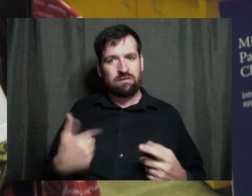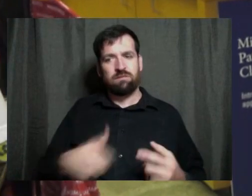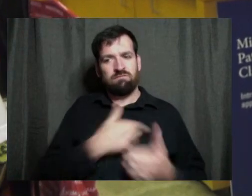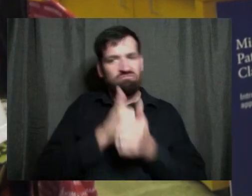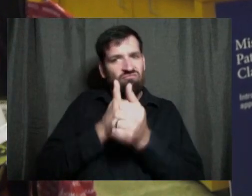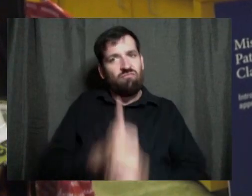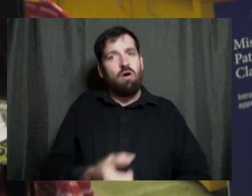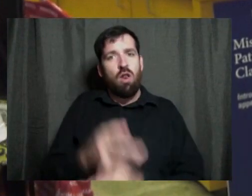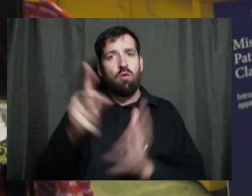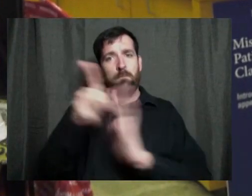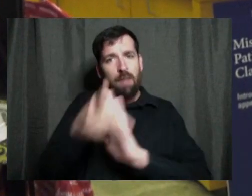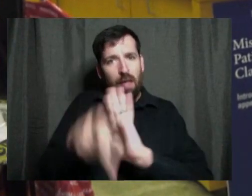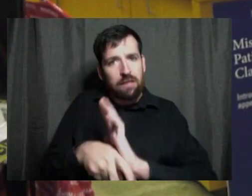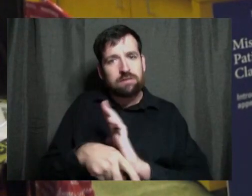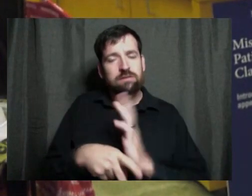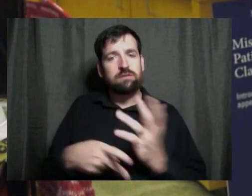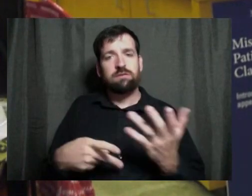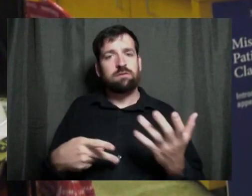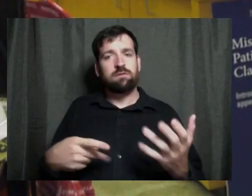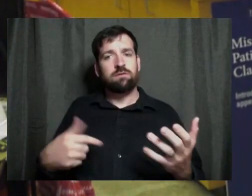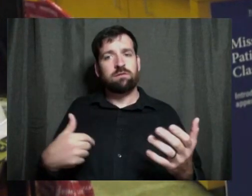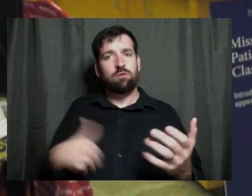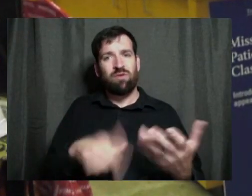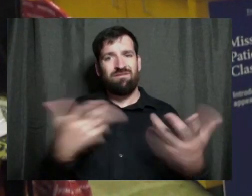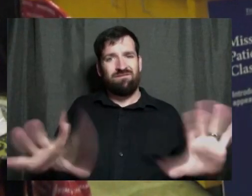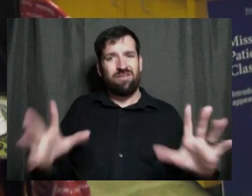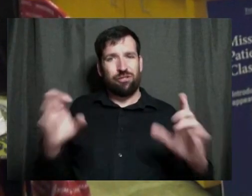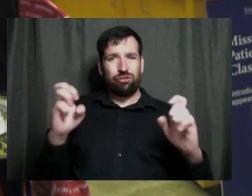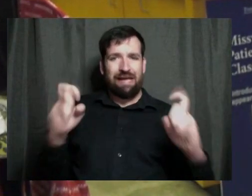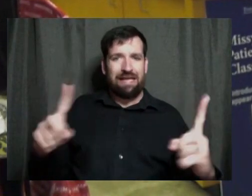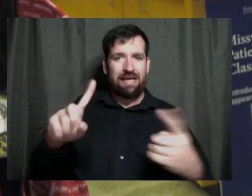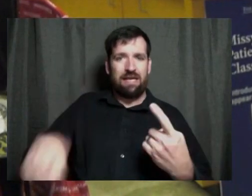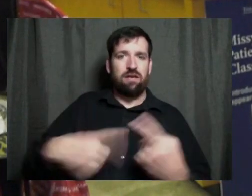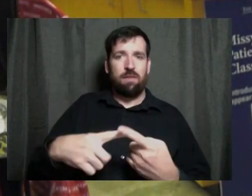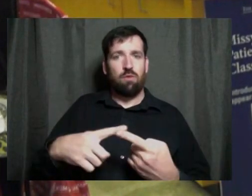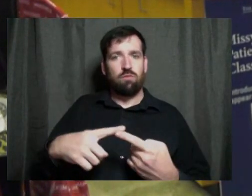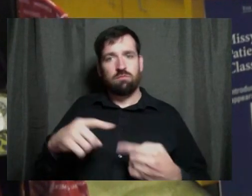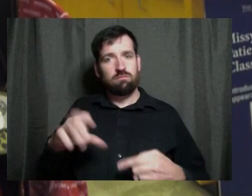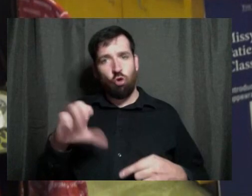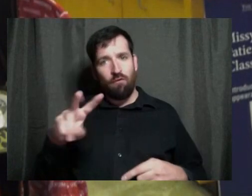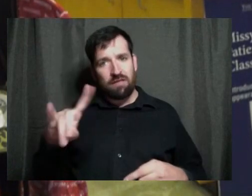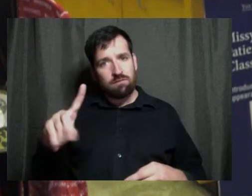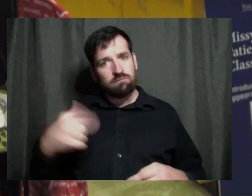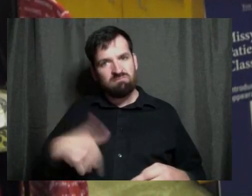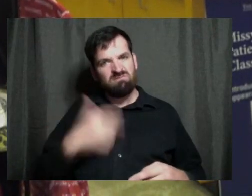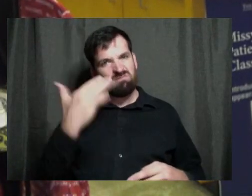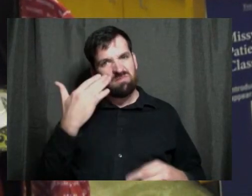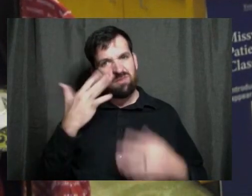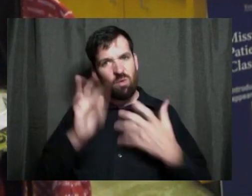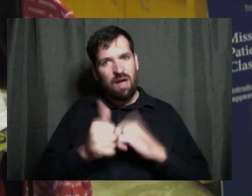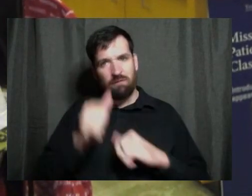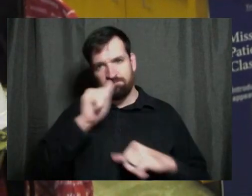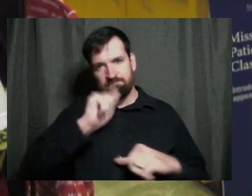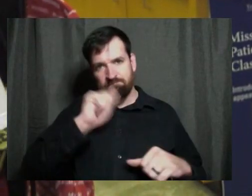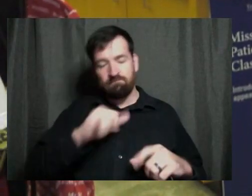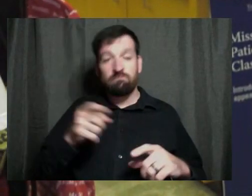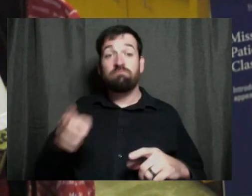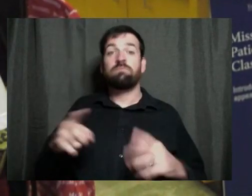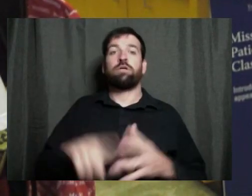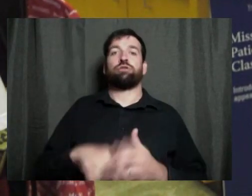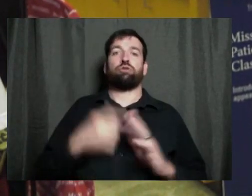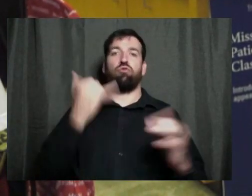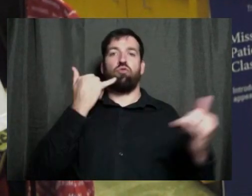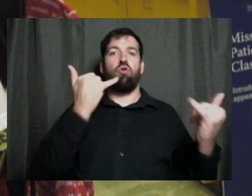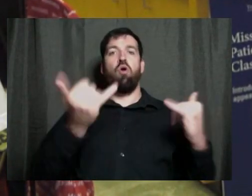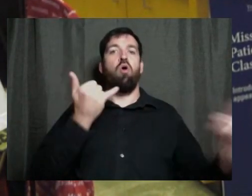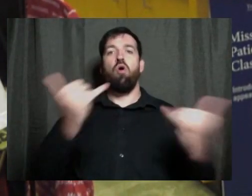and guidelines. We've been educated on the COVID. We know how to deal. And so she started calling all the patients that